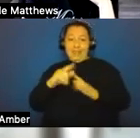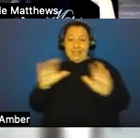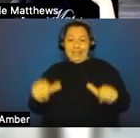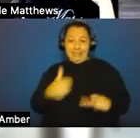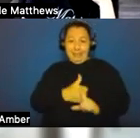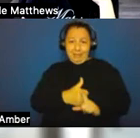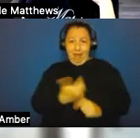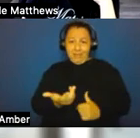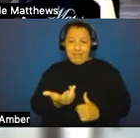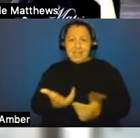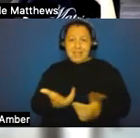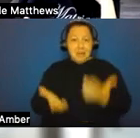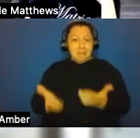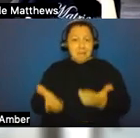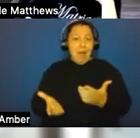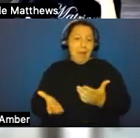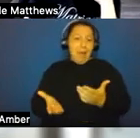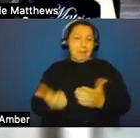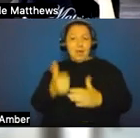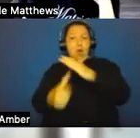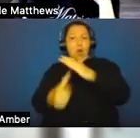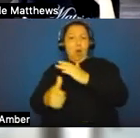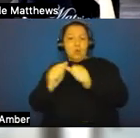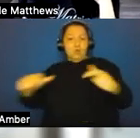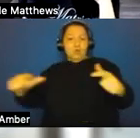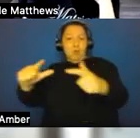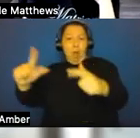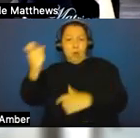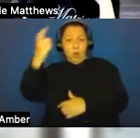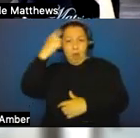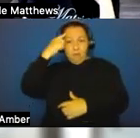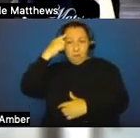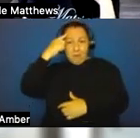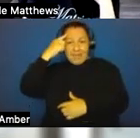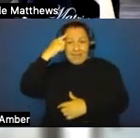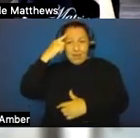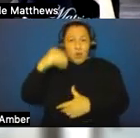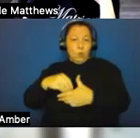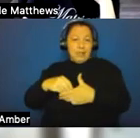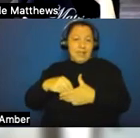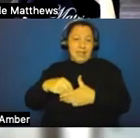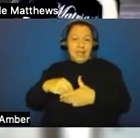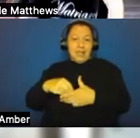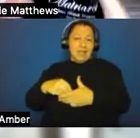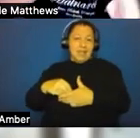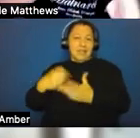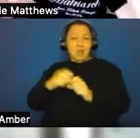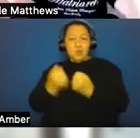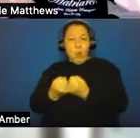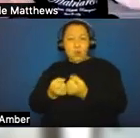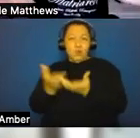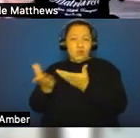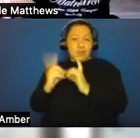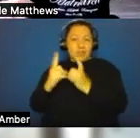may be underneath the tribal government umbrella, in the social services department, underneath the, you know, commissioner